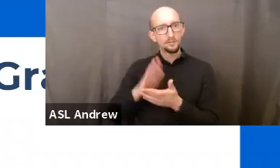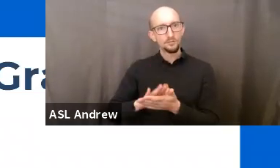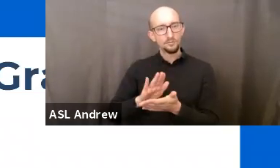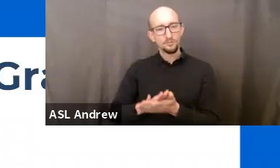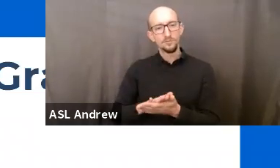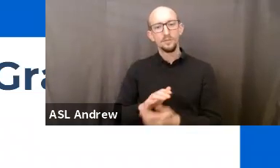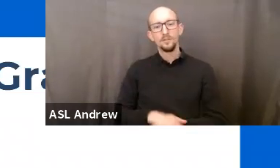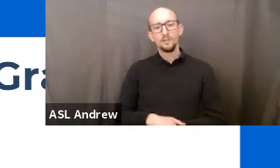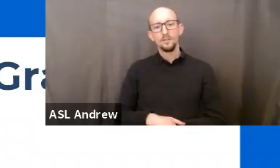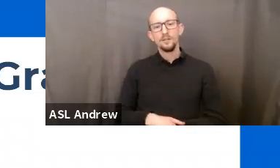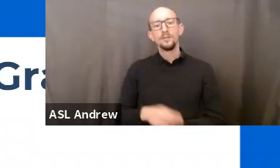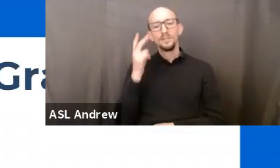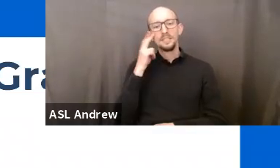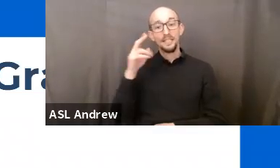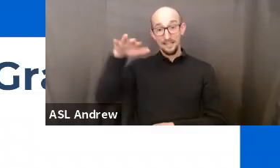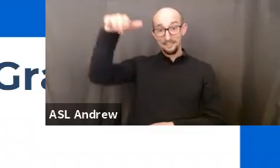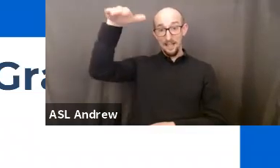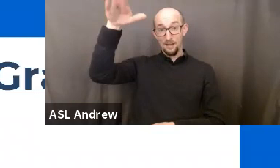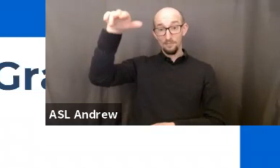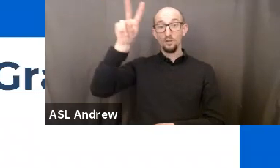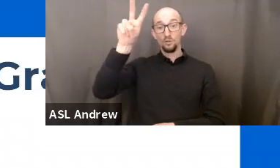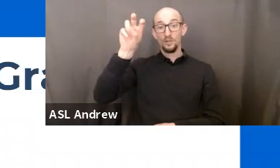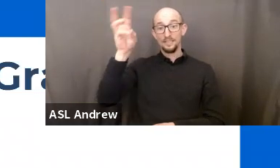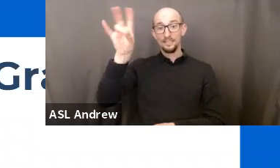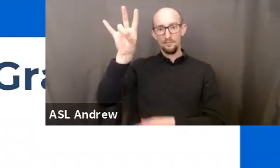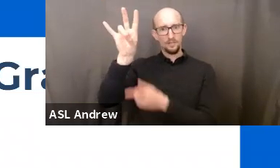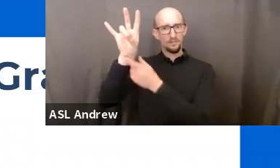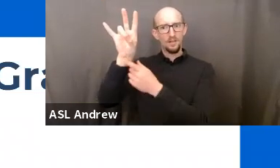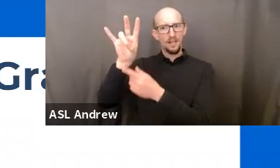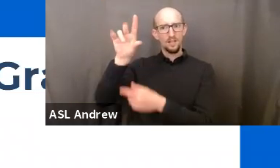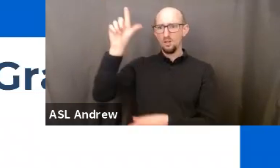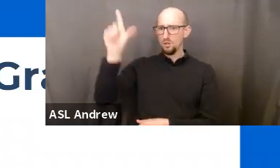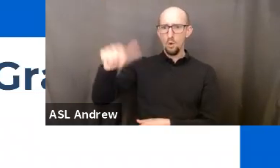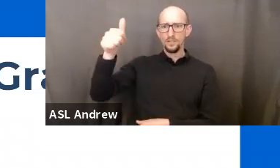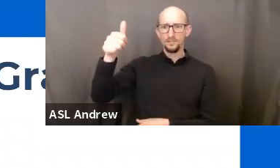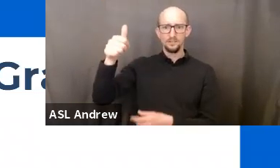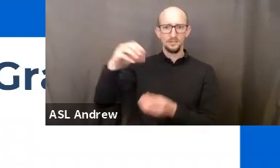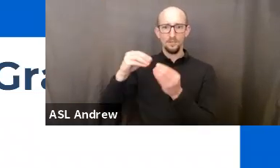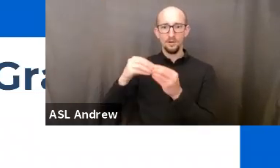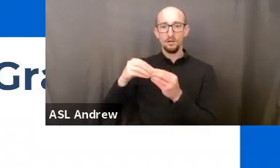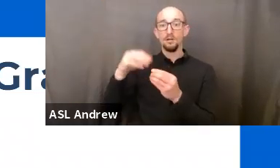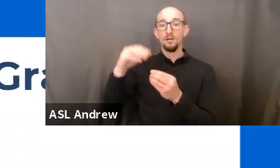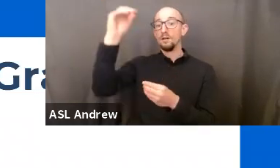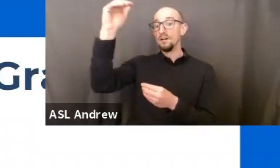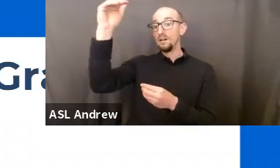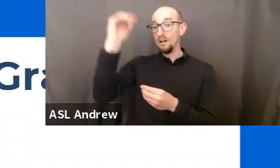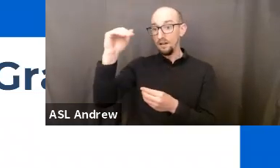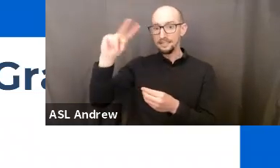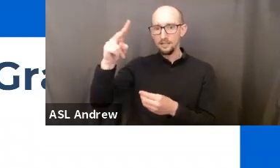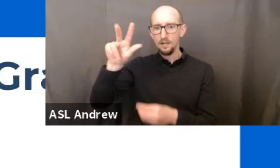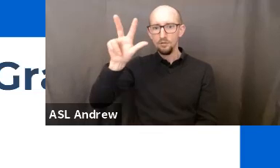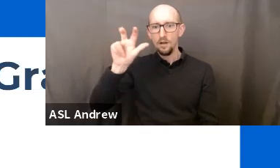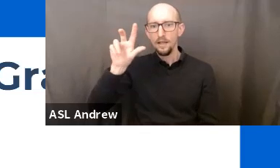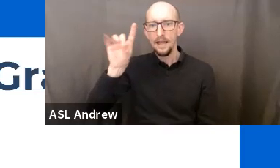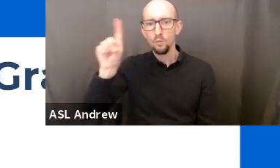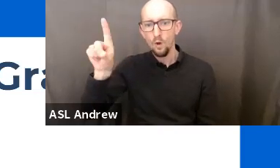the 267 at the top is the lowest number of applicants. The 381 right below it is the largest